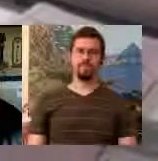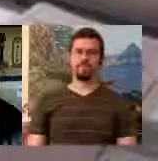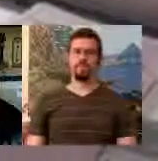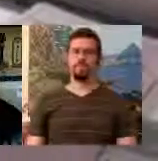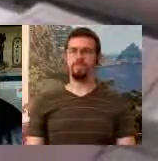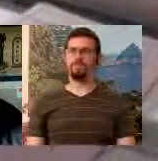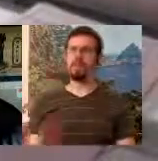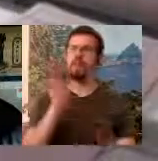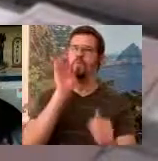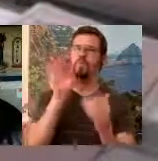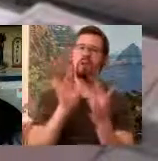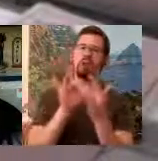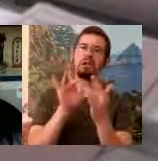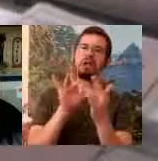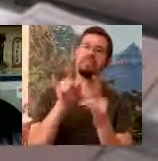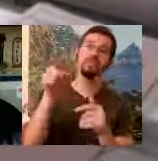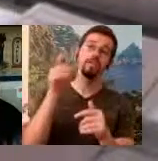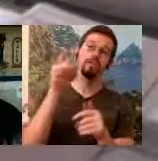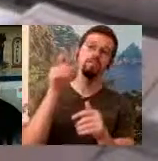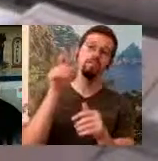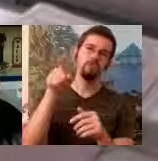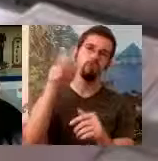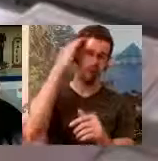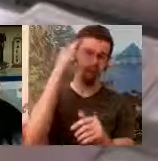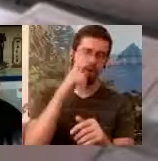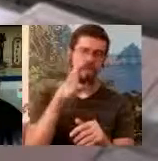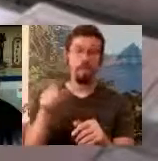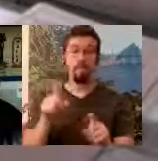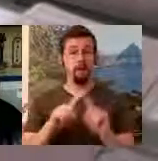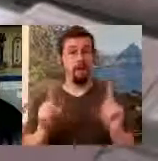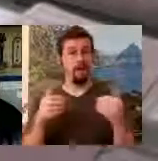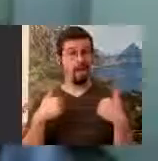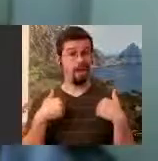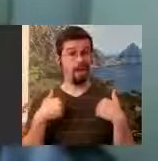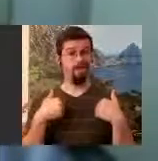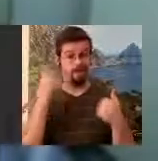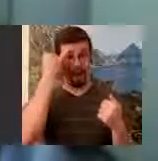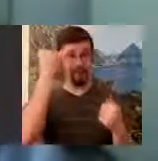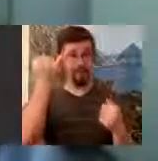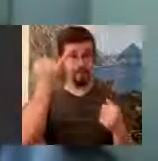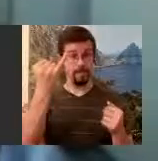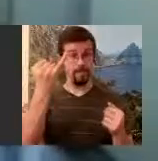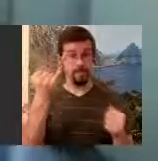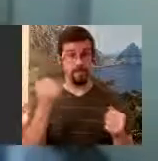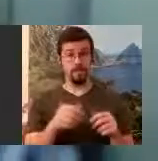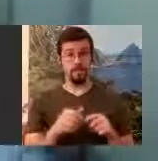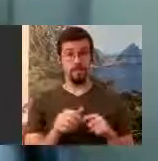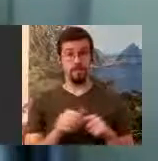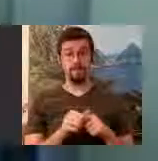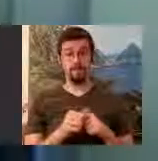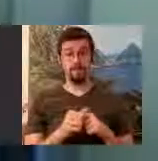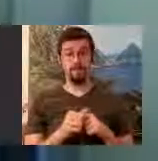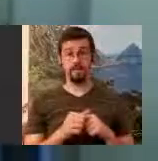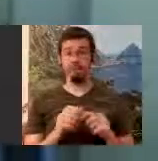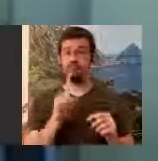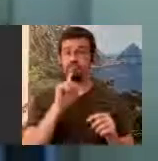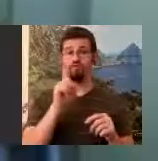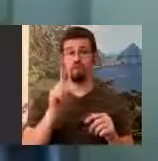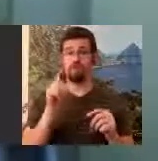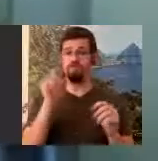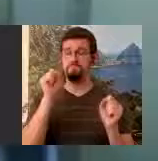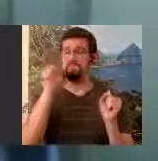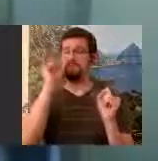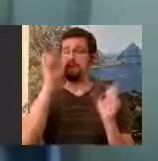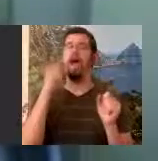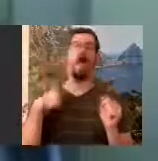you, we promise you. But you can see there's so many ideas, right? Yes. And it's just amazing. And I know